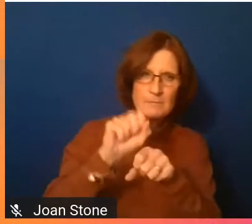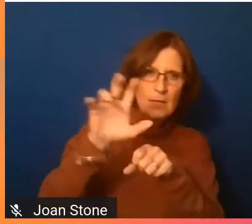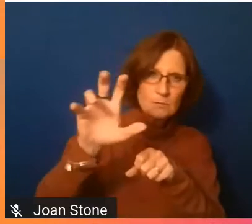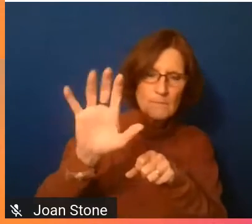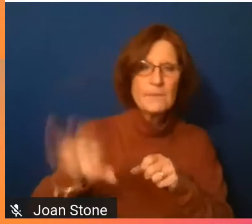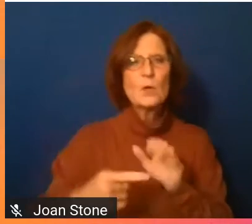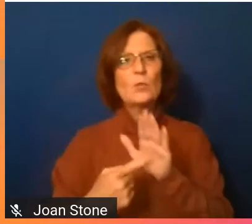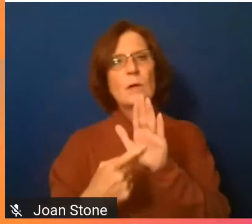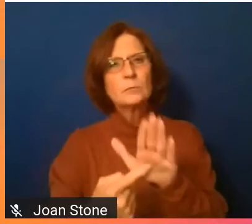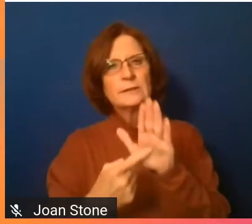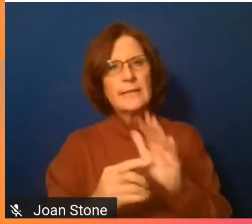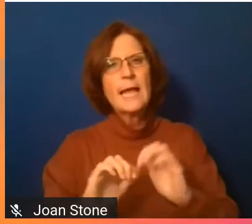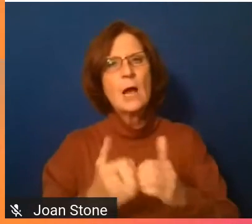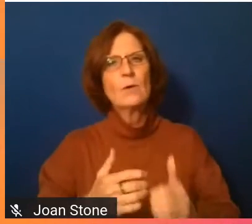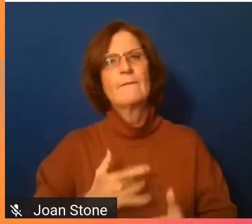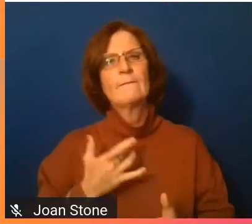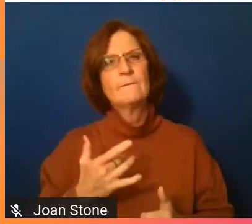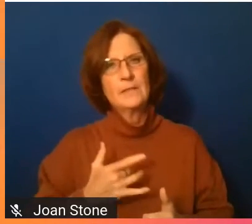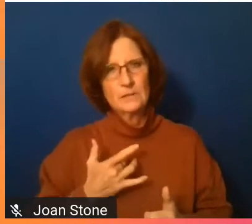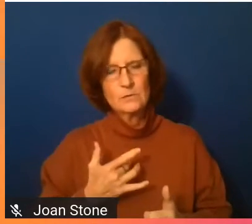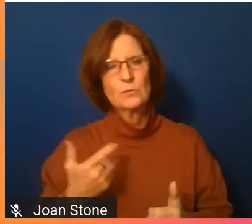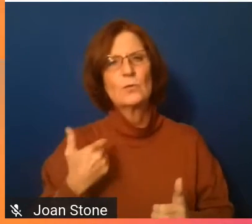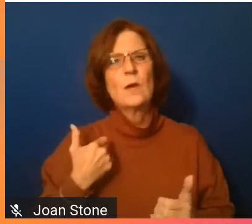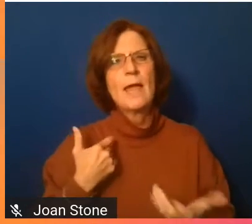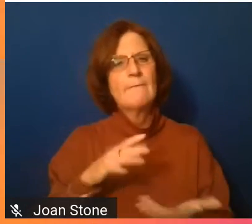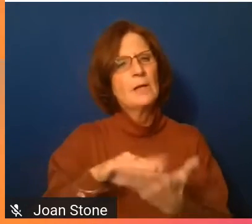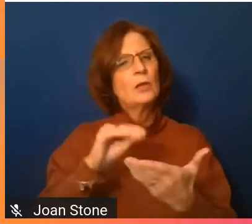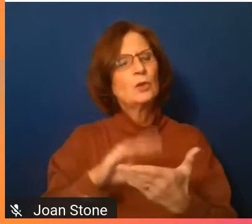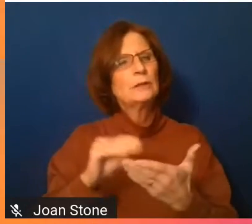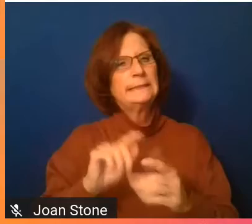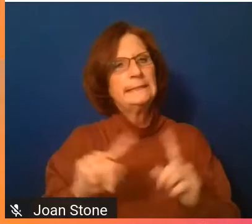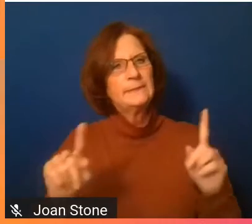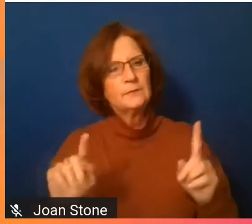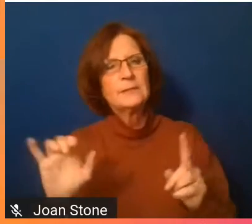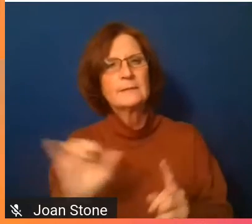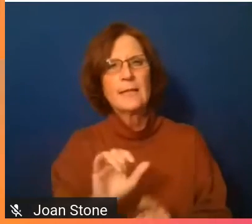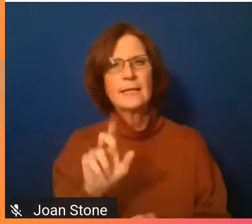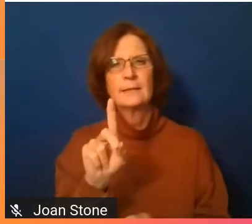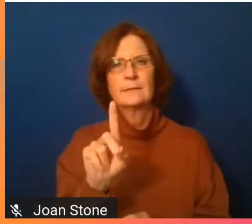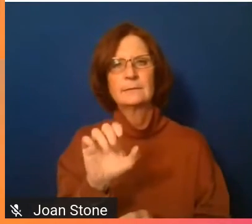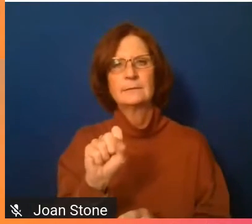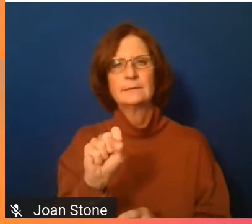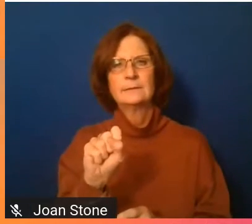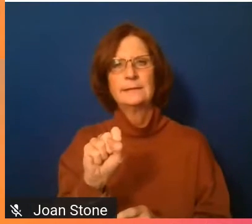how it feels to have a learning difference like dyslexia in today's society.